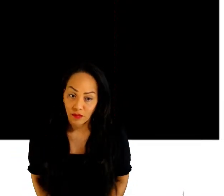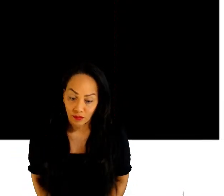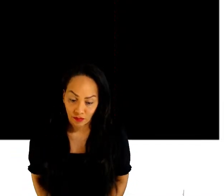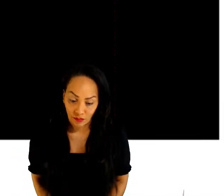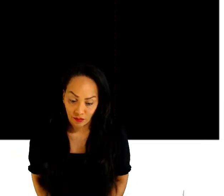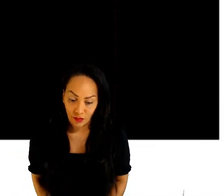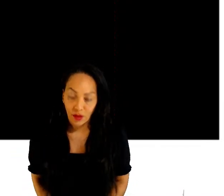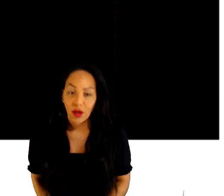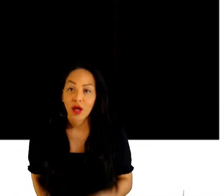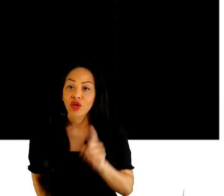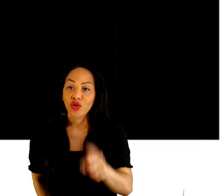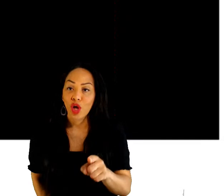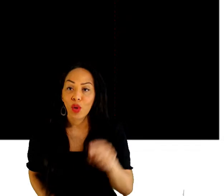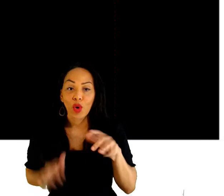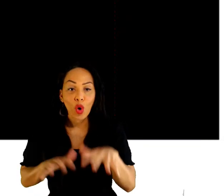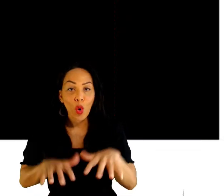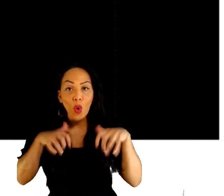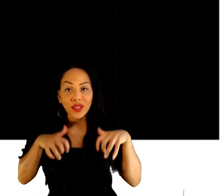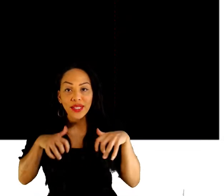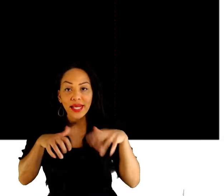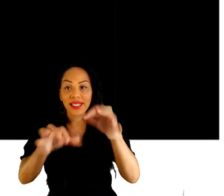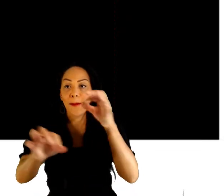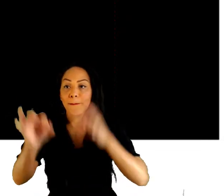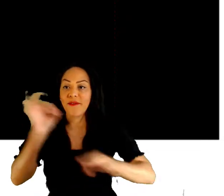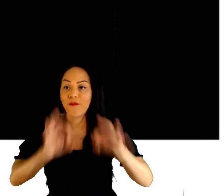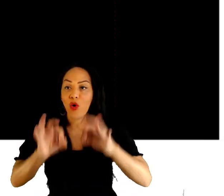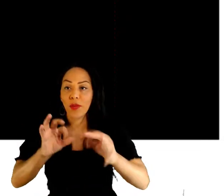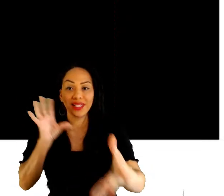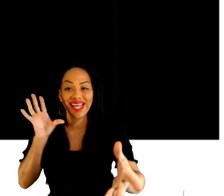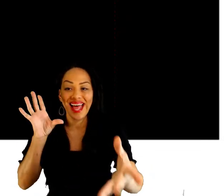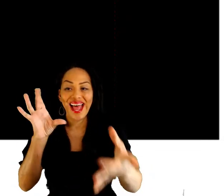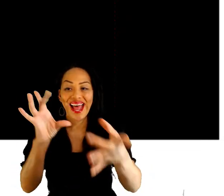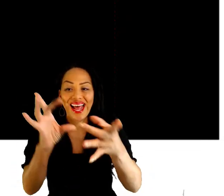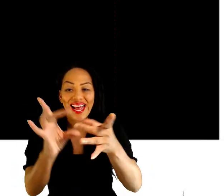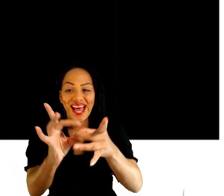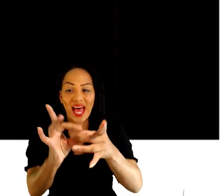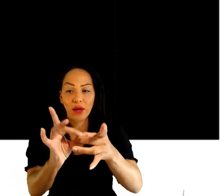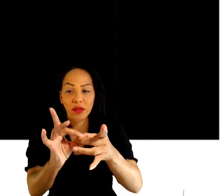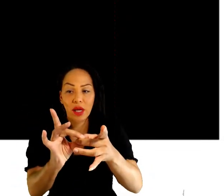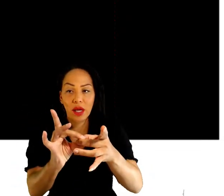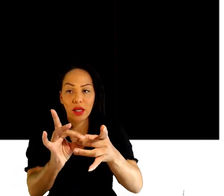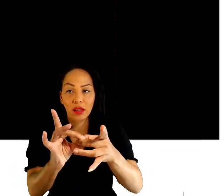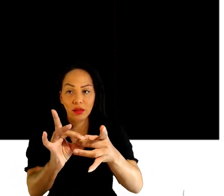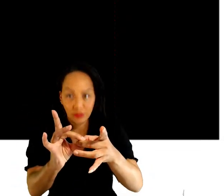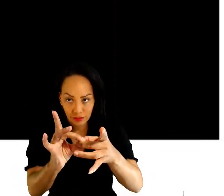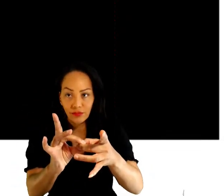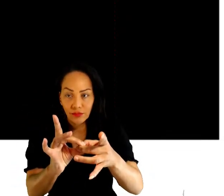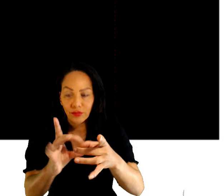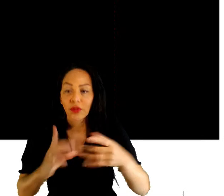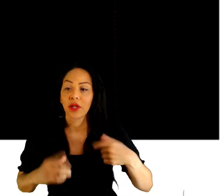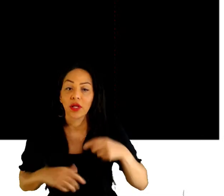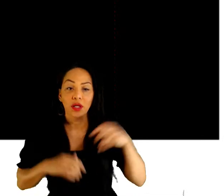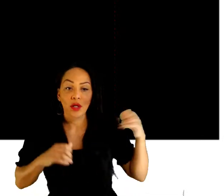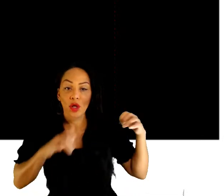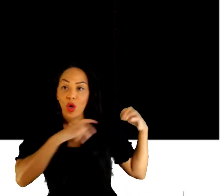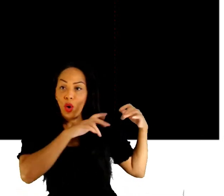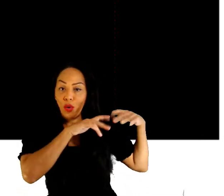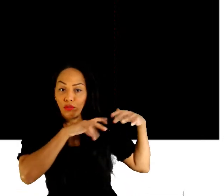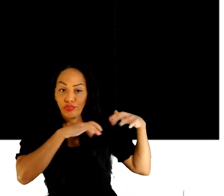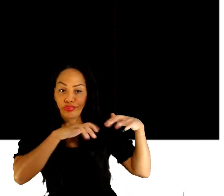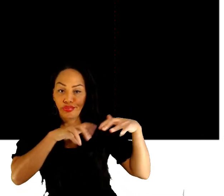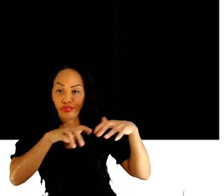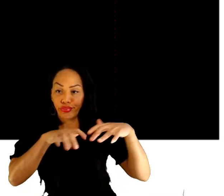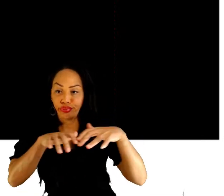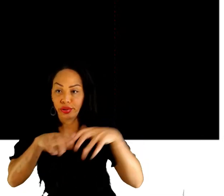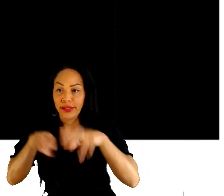encounter, I'm just going to show you the audience comes in and there are headphones on the seat, and you put the headphones on, and the stage managers check